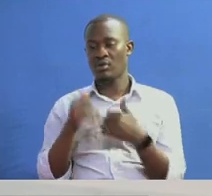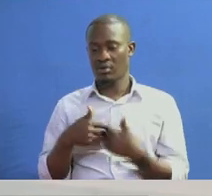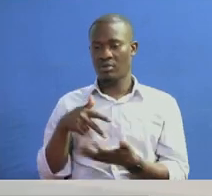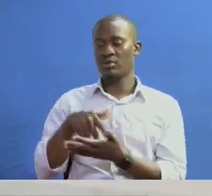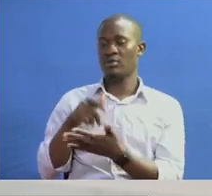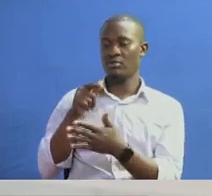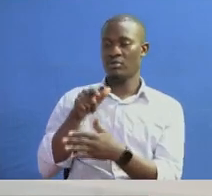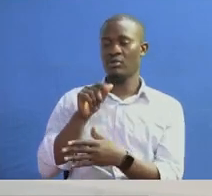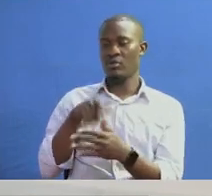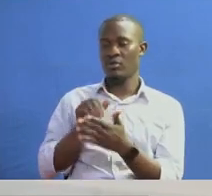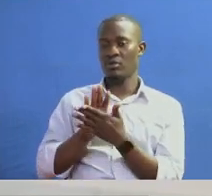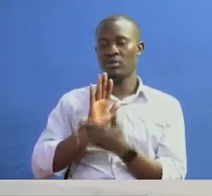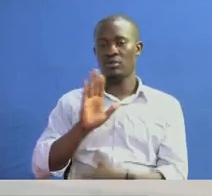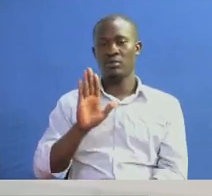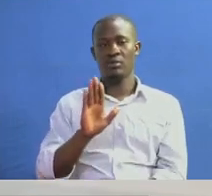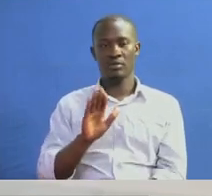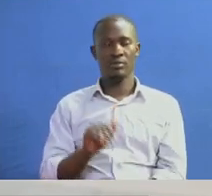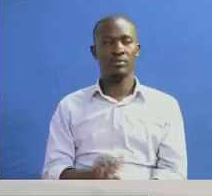So what's yours, Valentine?